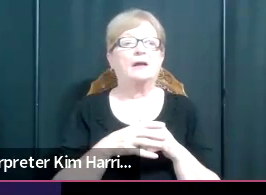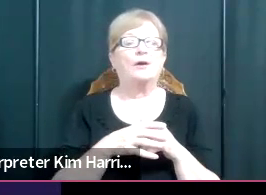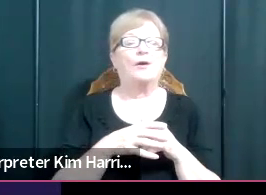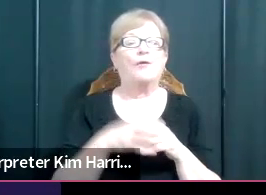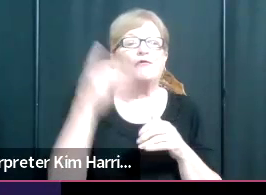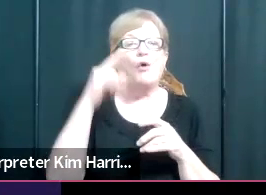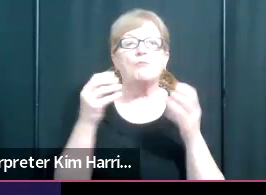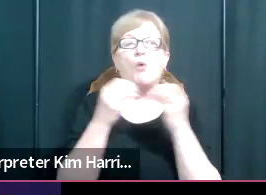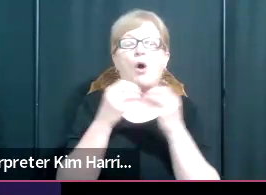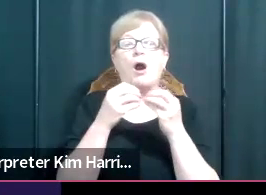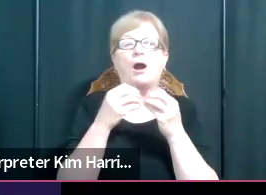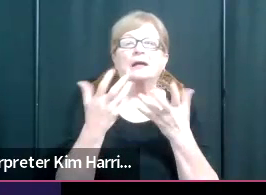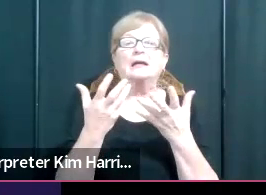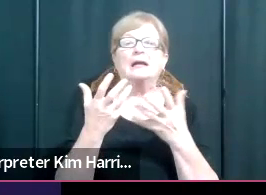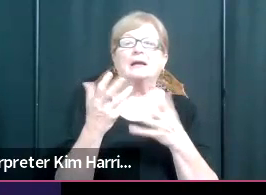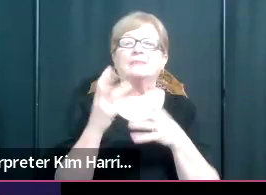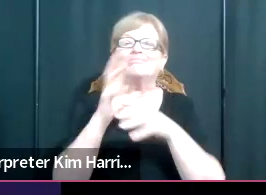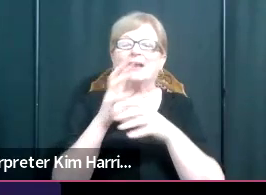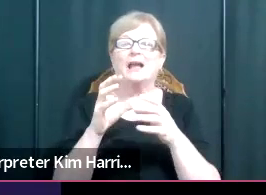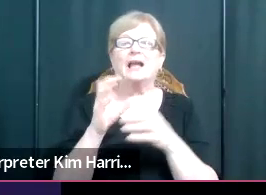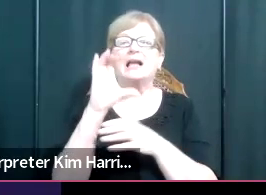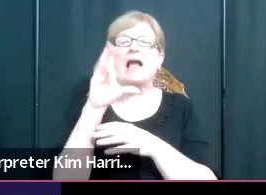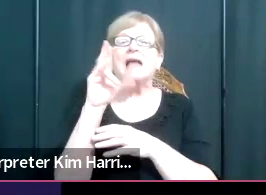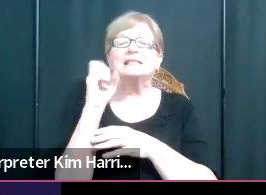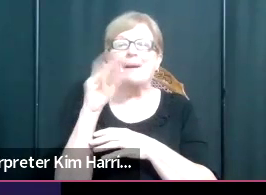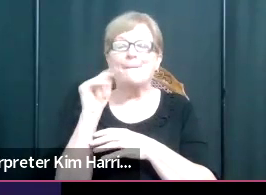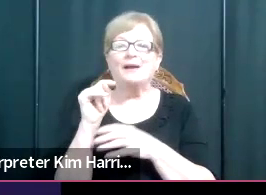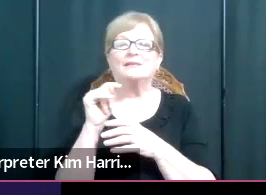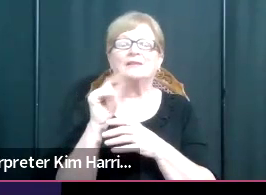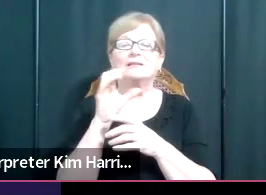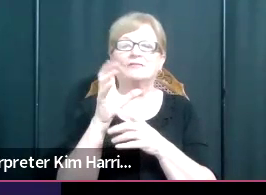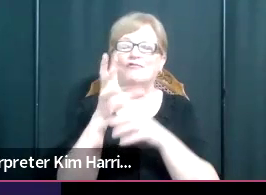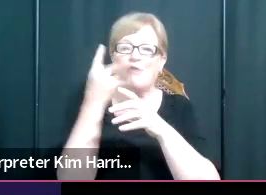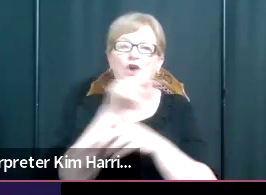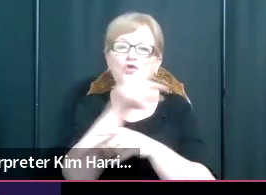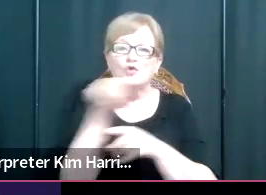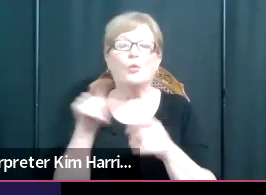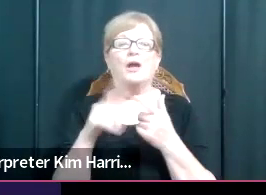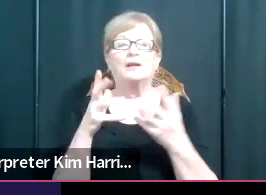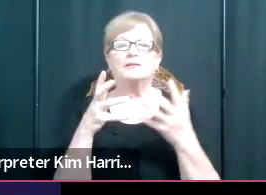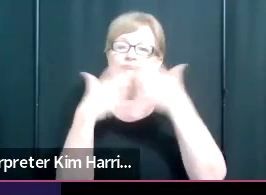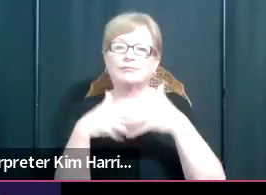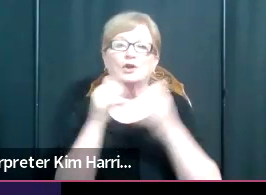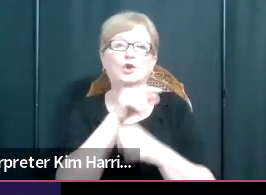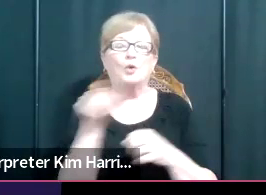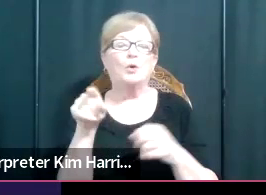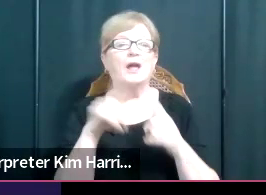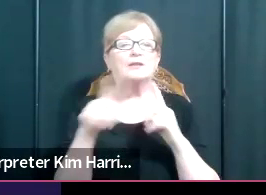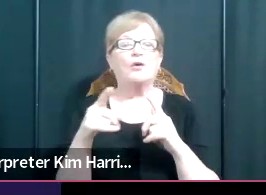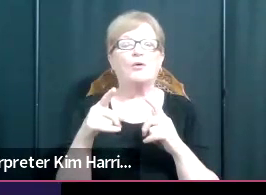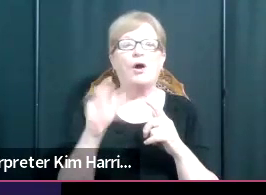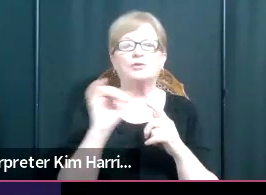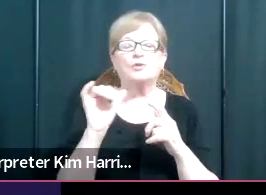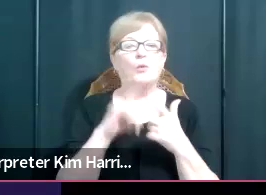more of a customized conversation. We'll also send out our resource guide with some of the resources we talked about today as